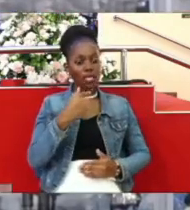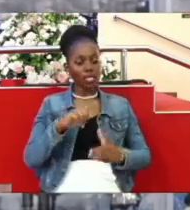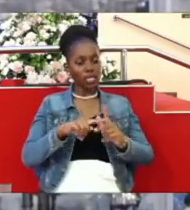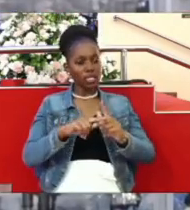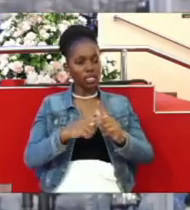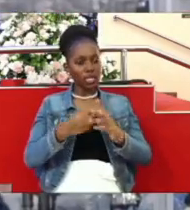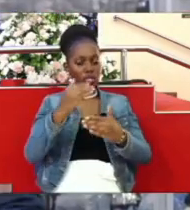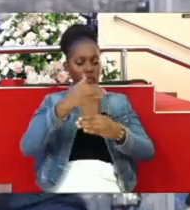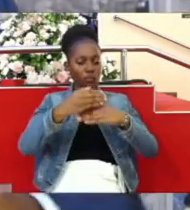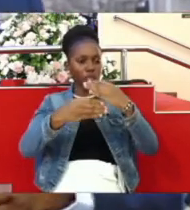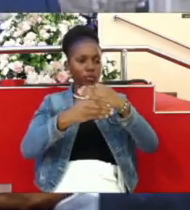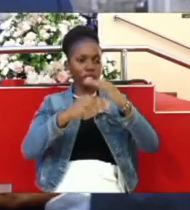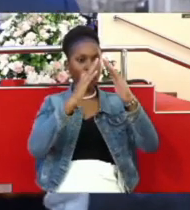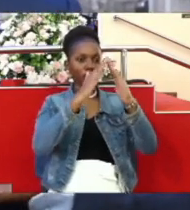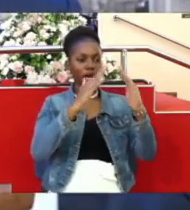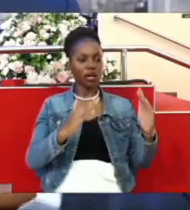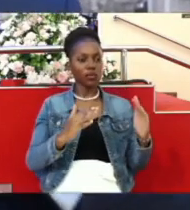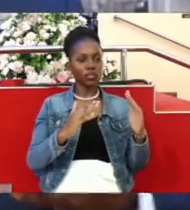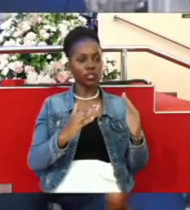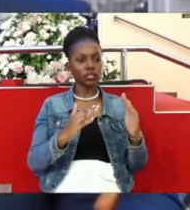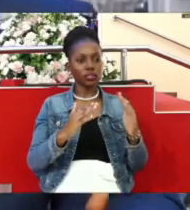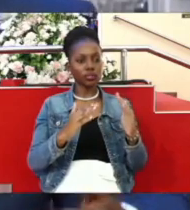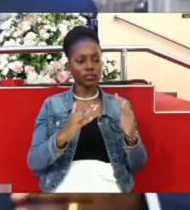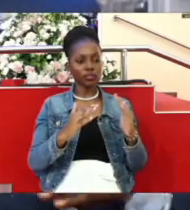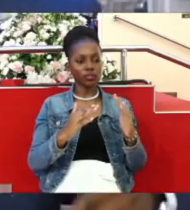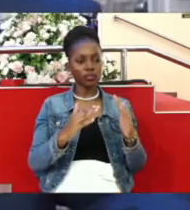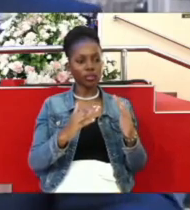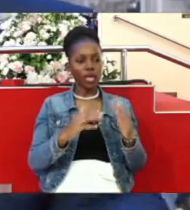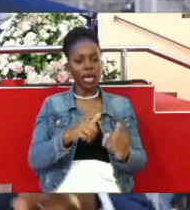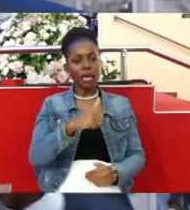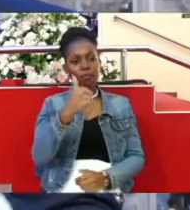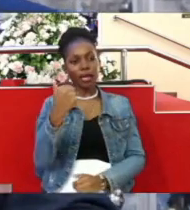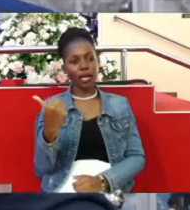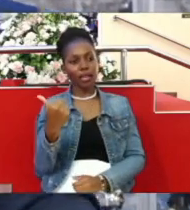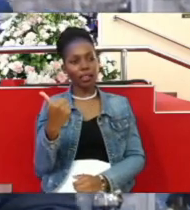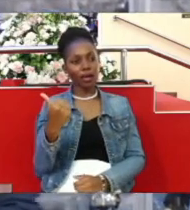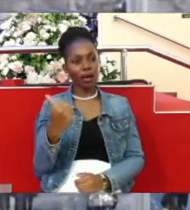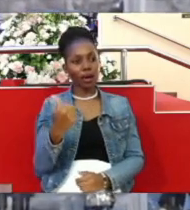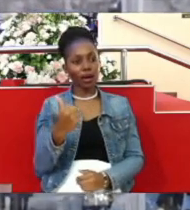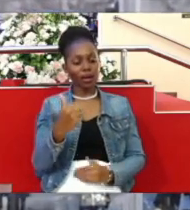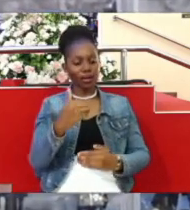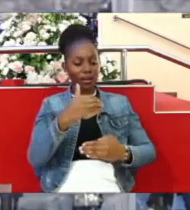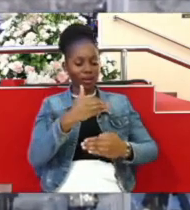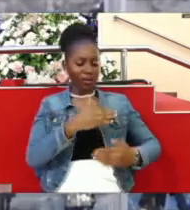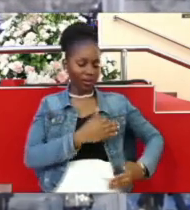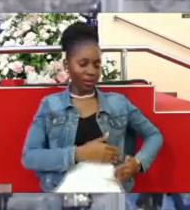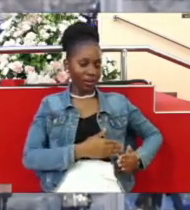And my immediate neighbor who is in front of me had dug a well.